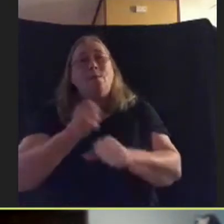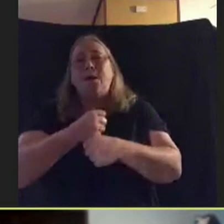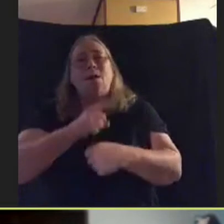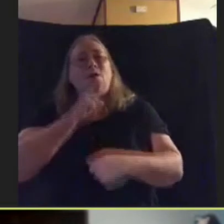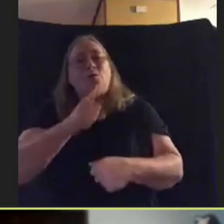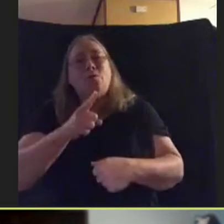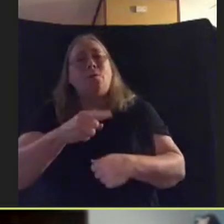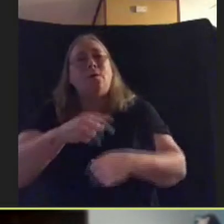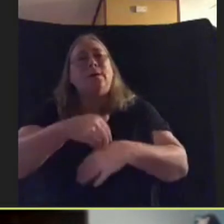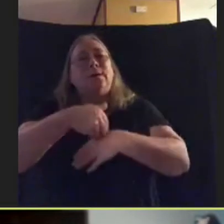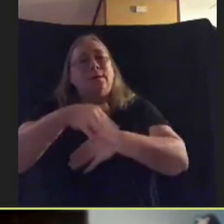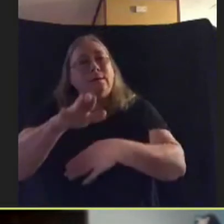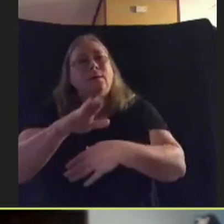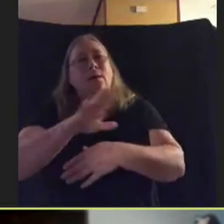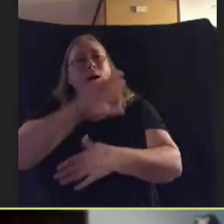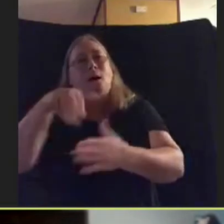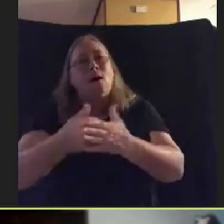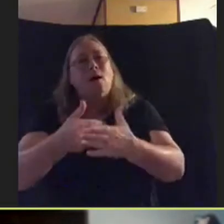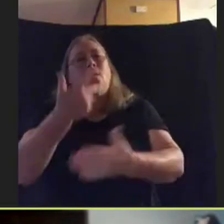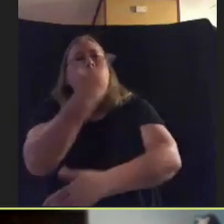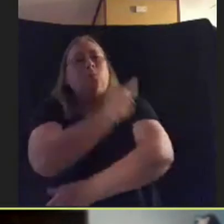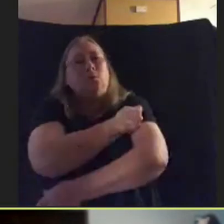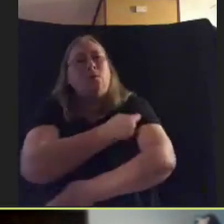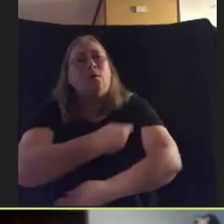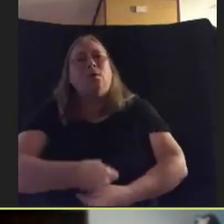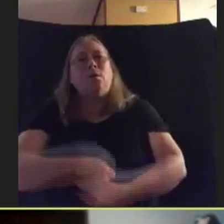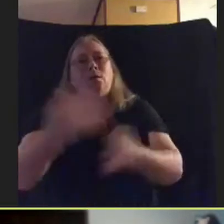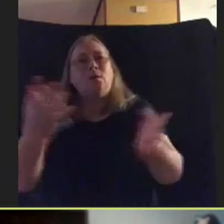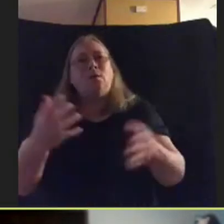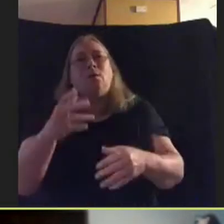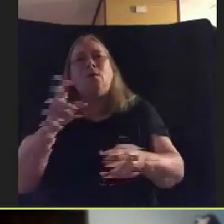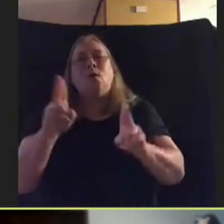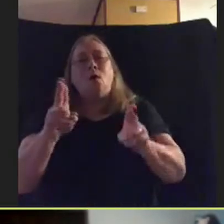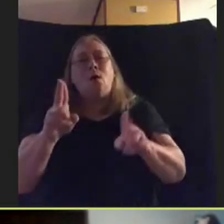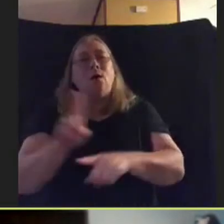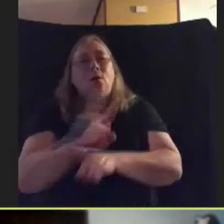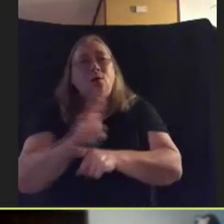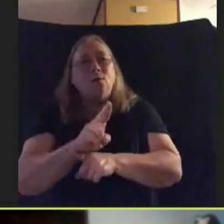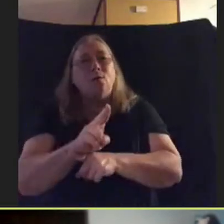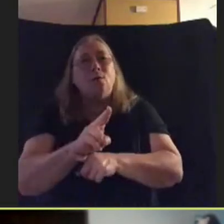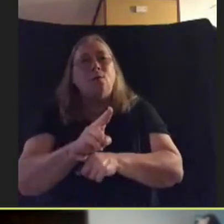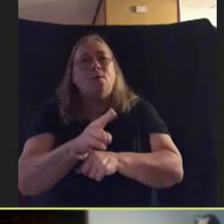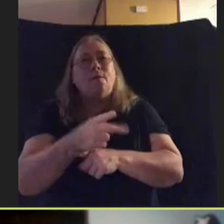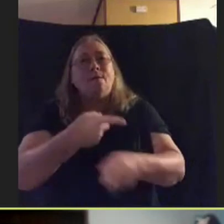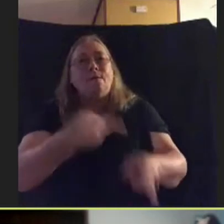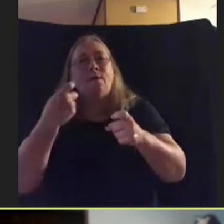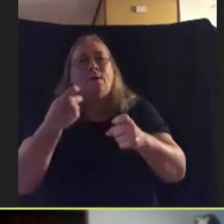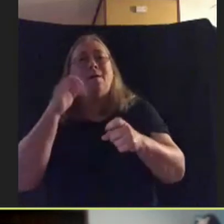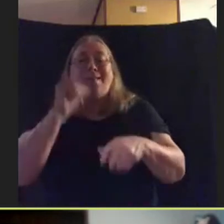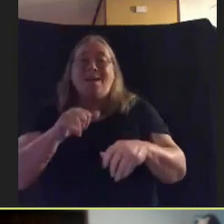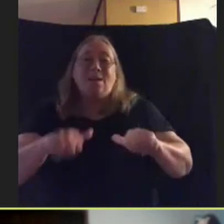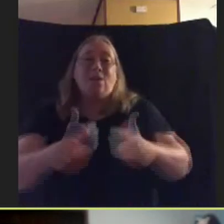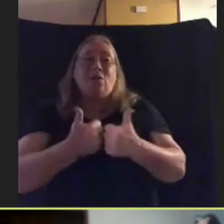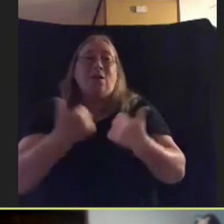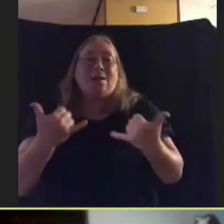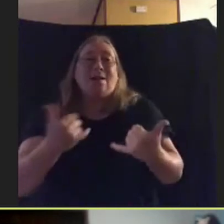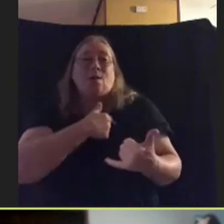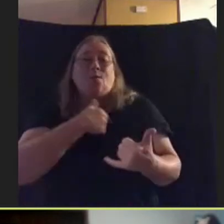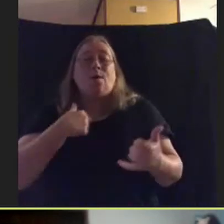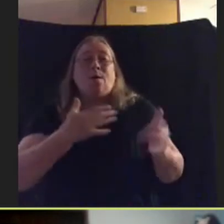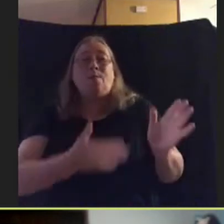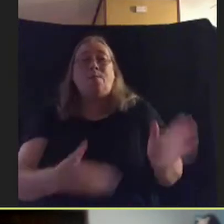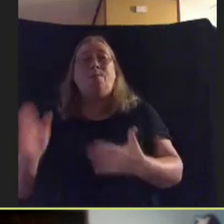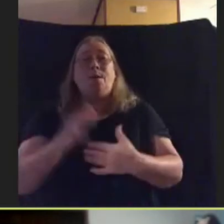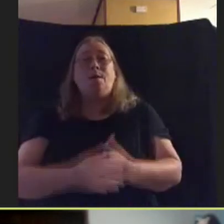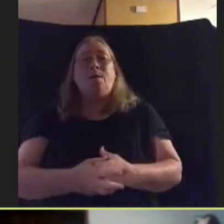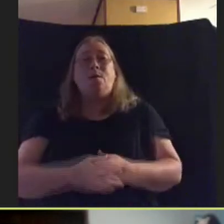out so that we get them in a position to be used as quickly as possible. And that's kind of the challenge of the planning now. There's not a delay